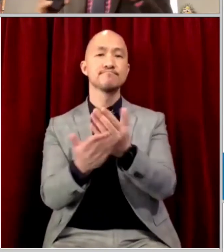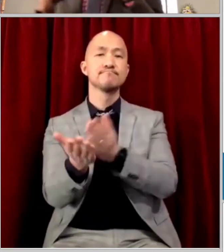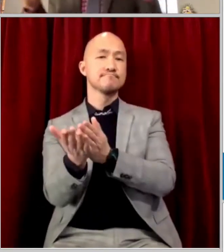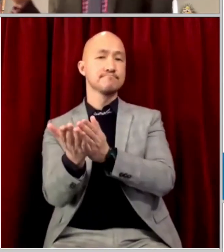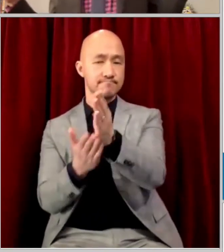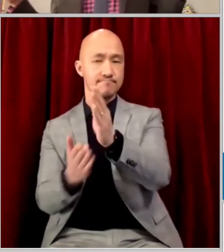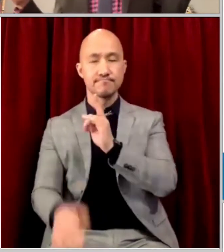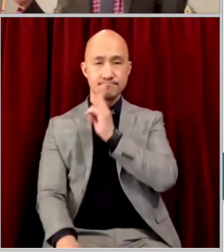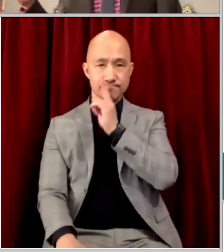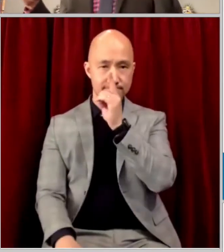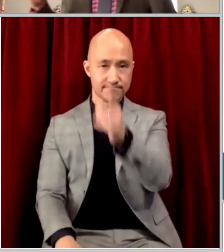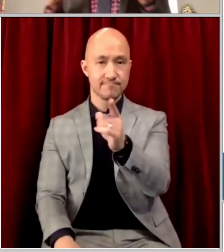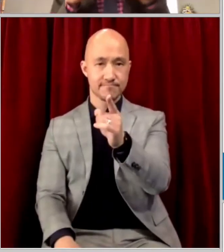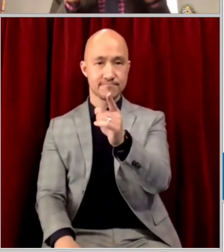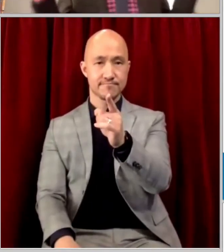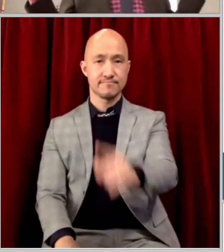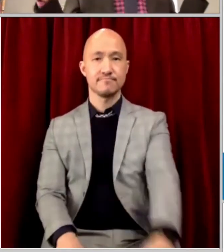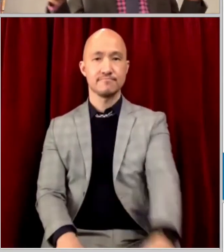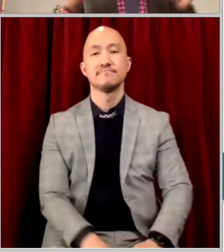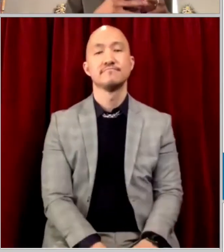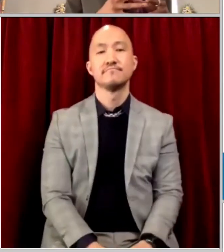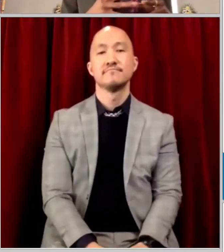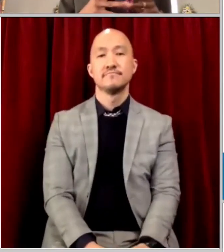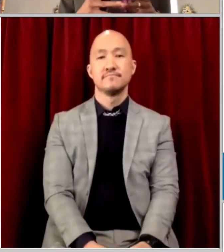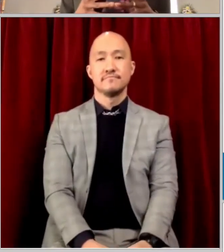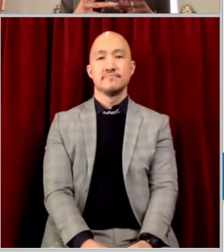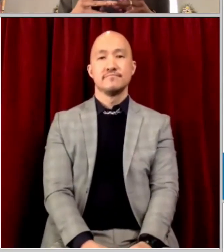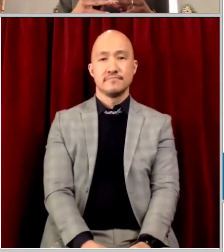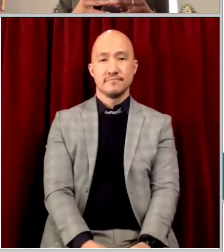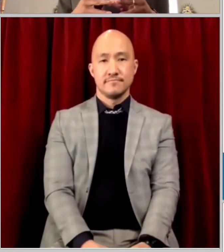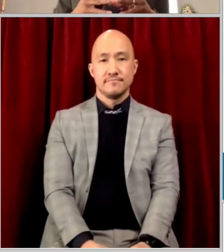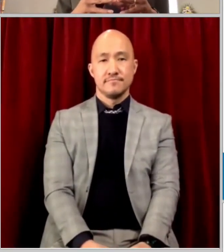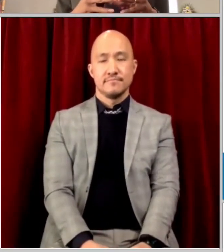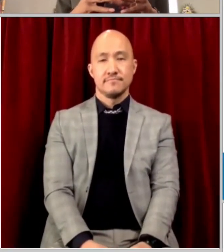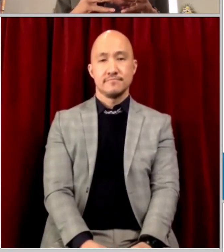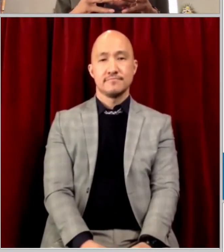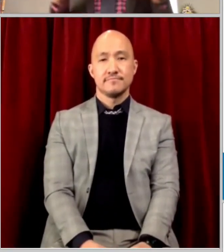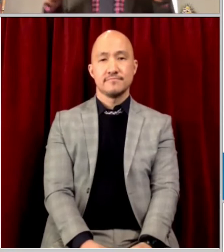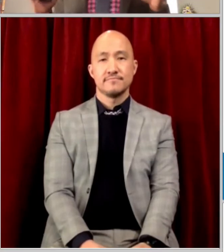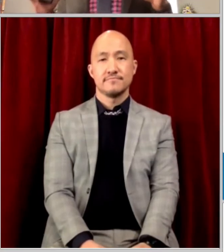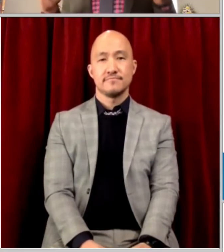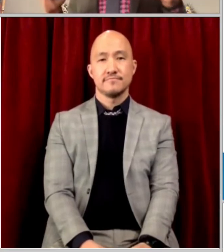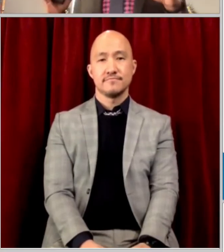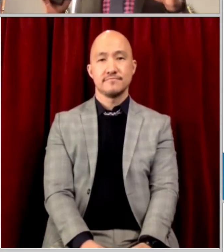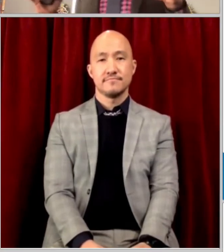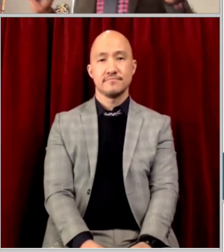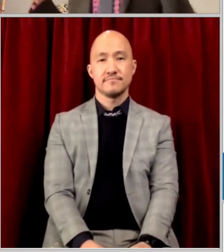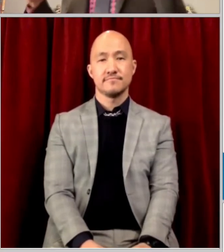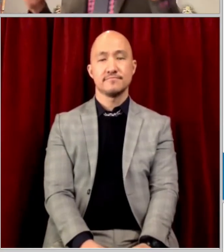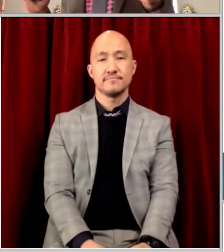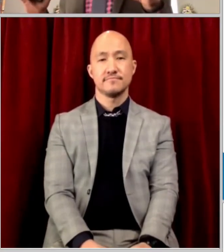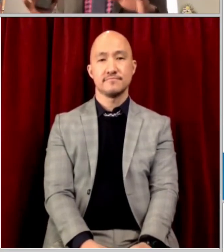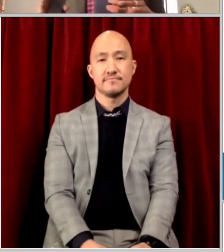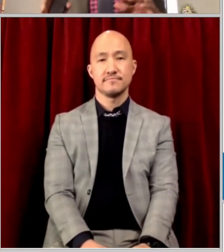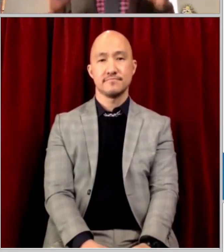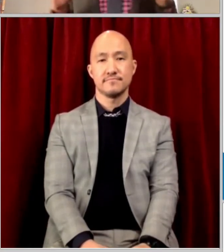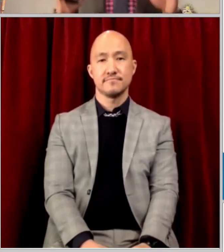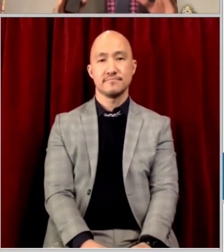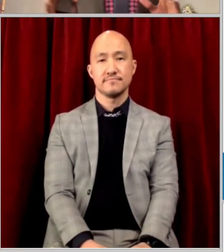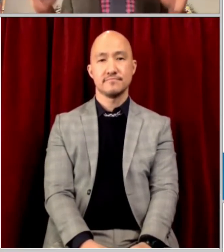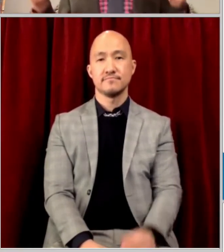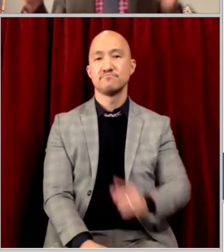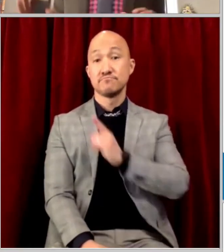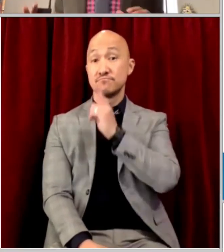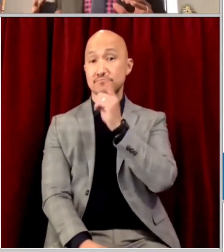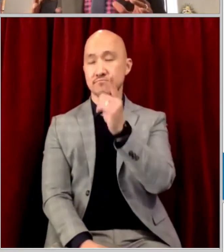about light is that it exposes, which we're going to read here in this passage. Truth is not just telling the truth.